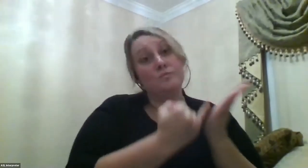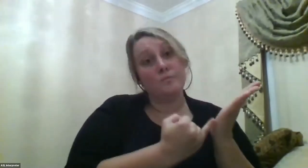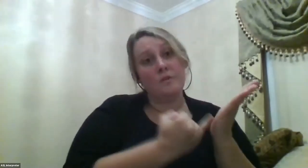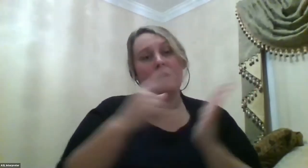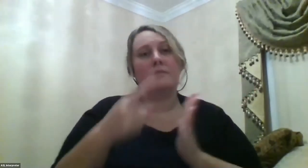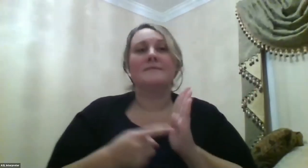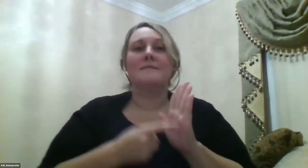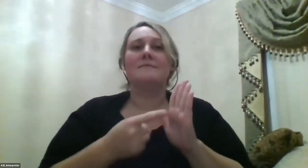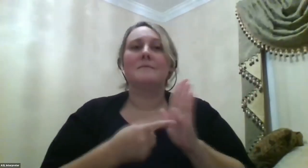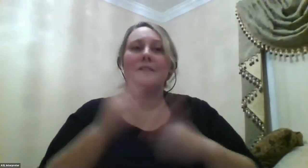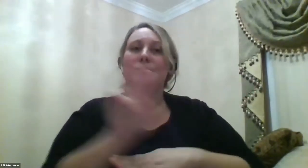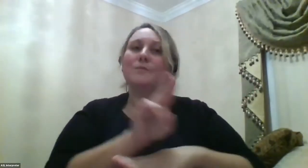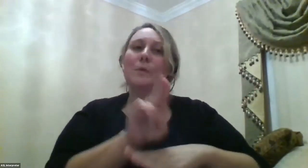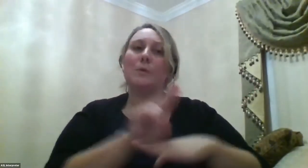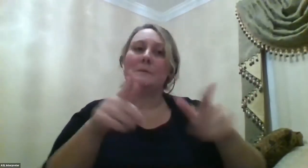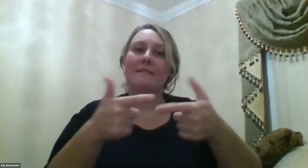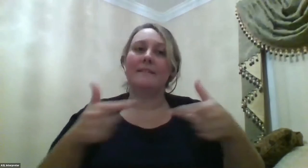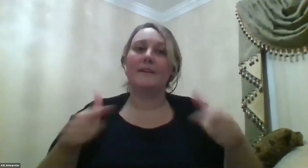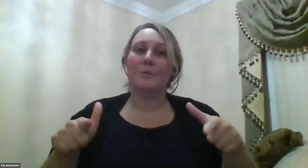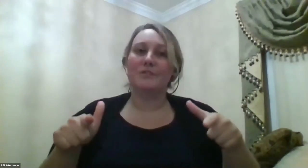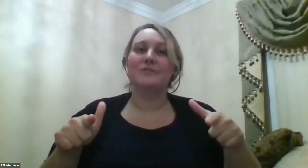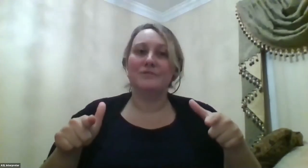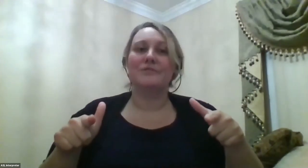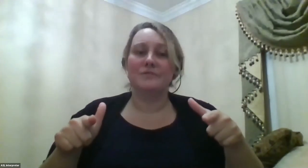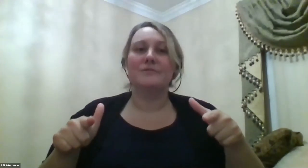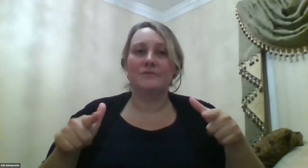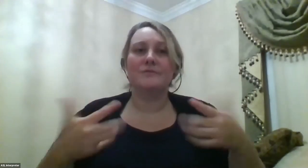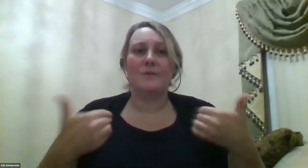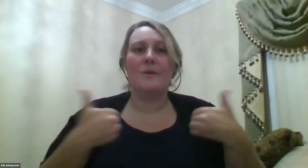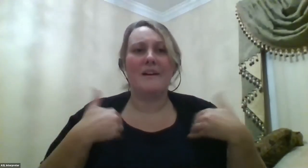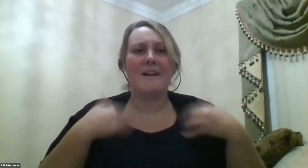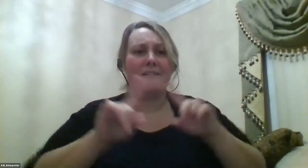I think those are, those are three things that are kind of consistent.